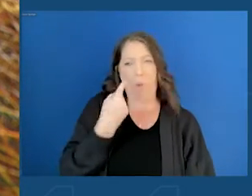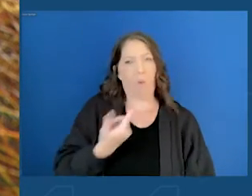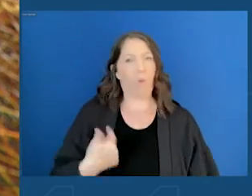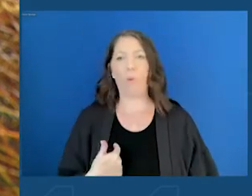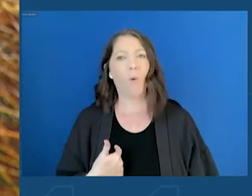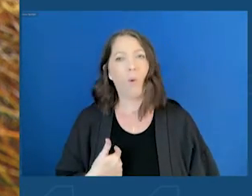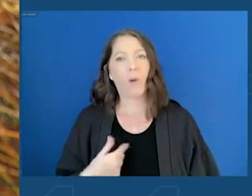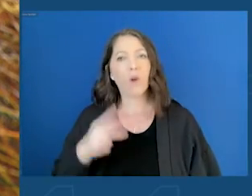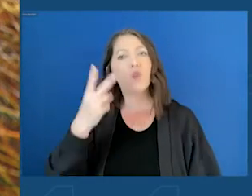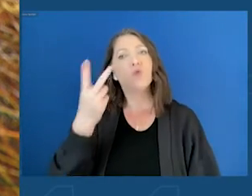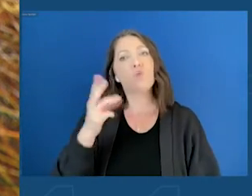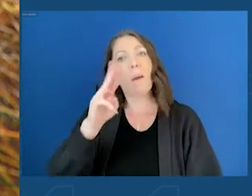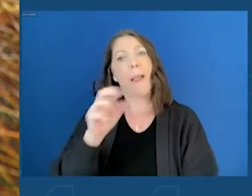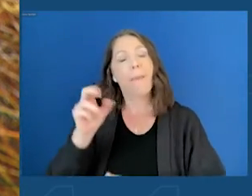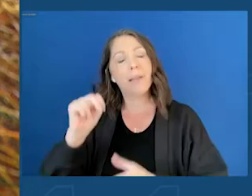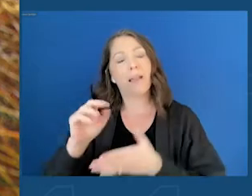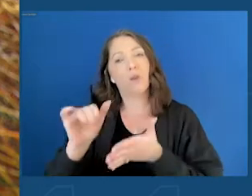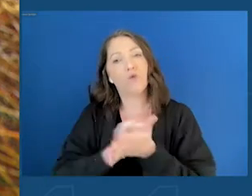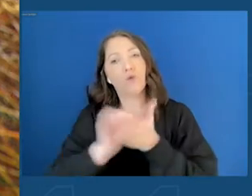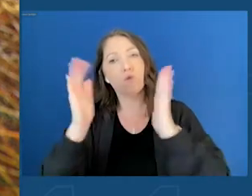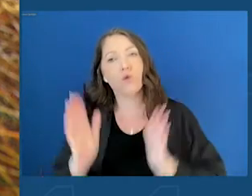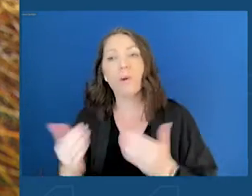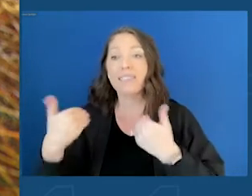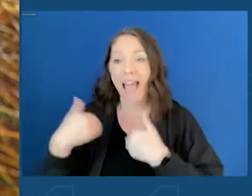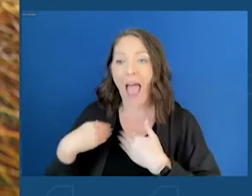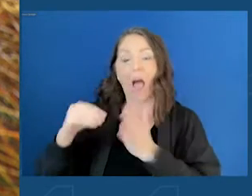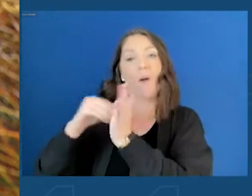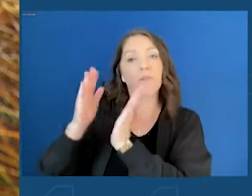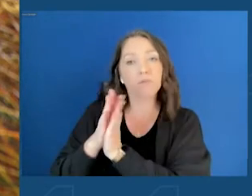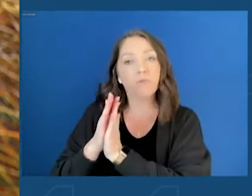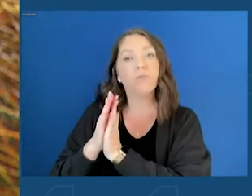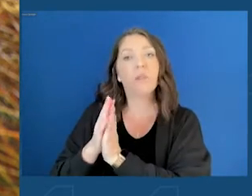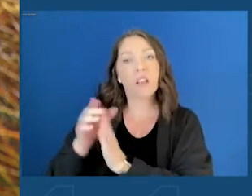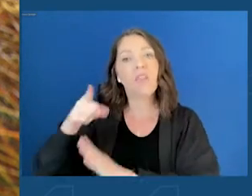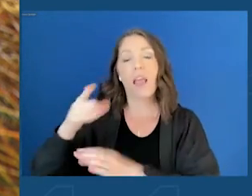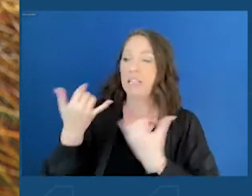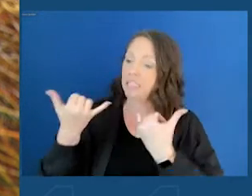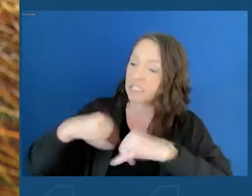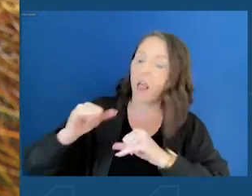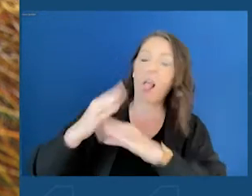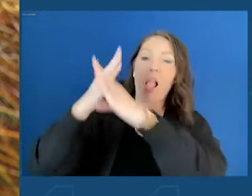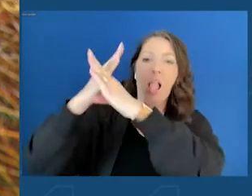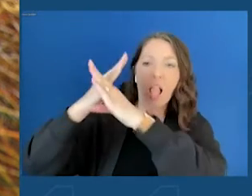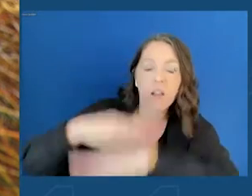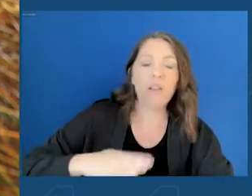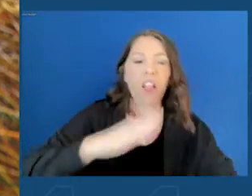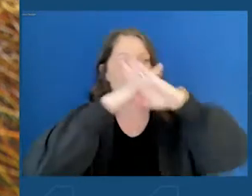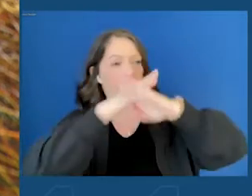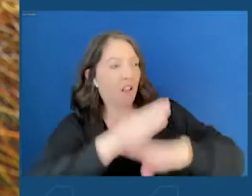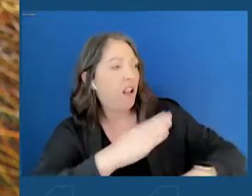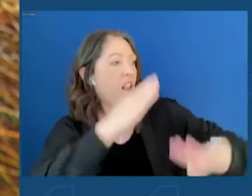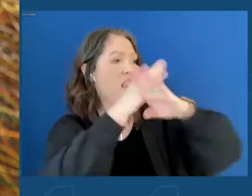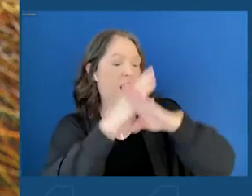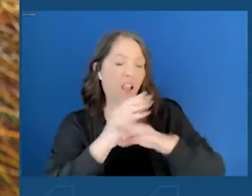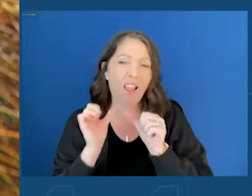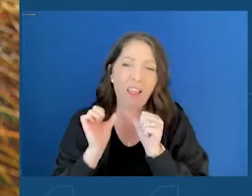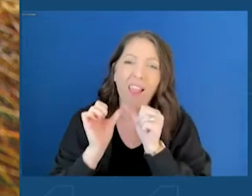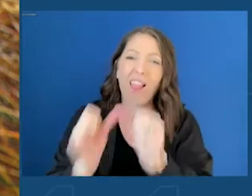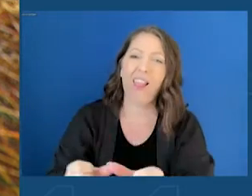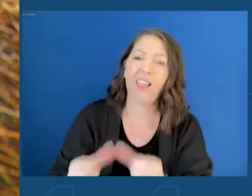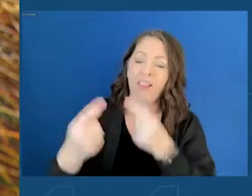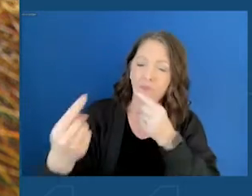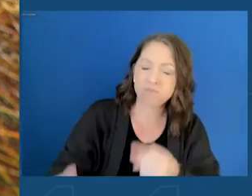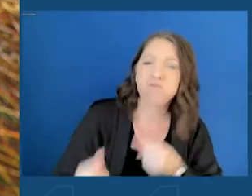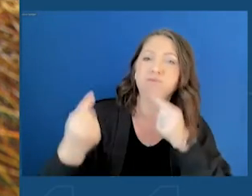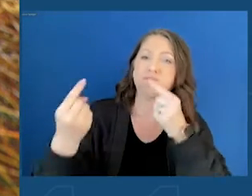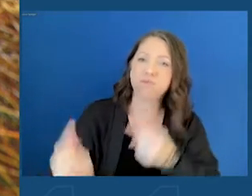2 million New Yorkers who have conviction records and have faced the same barriers year after year after year, a direct result